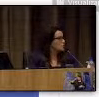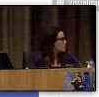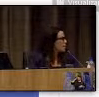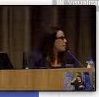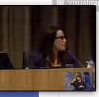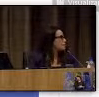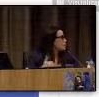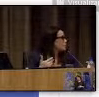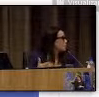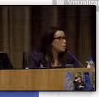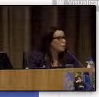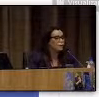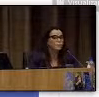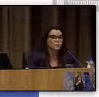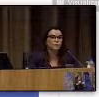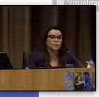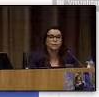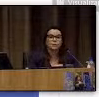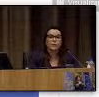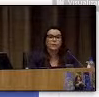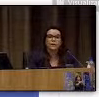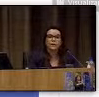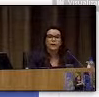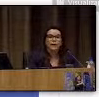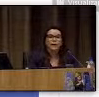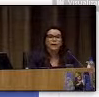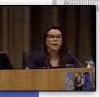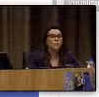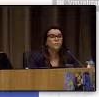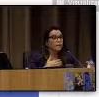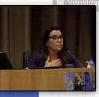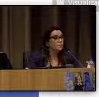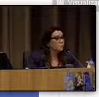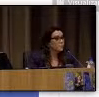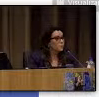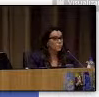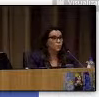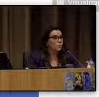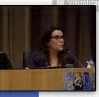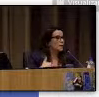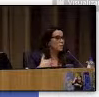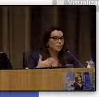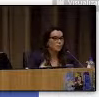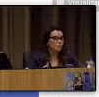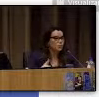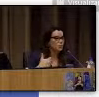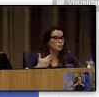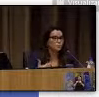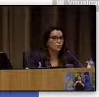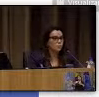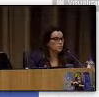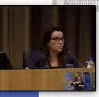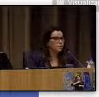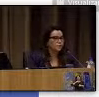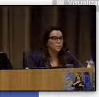dynamic process. We learned a lot. We set protocols, hired